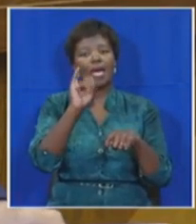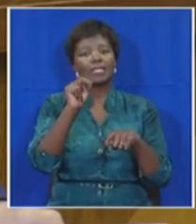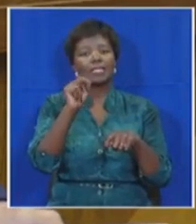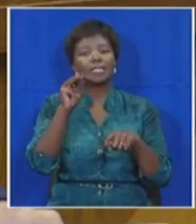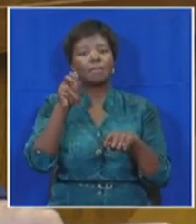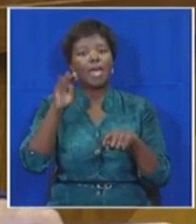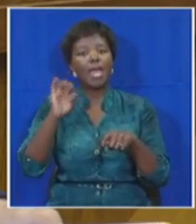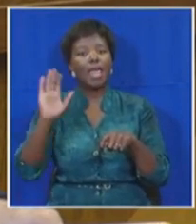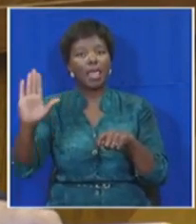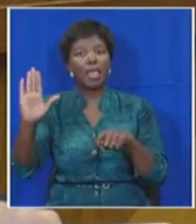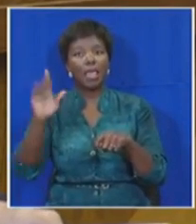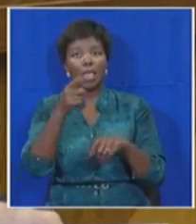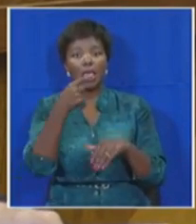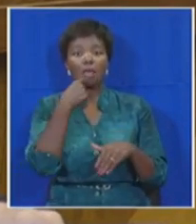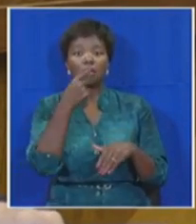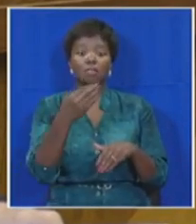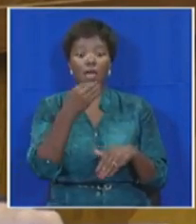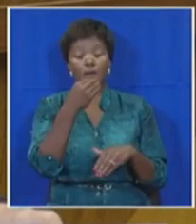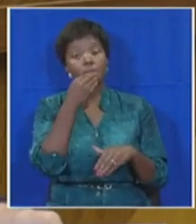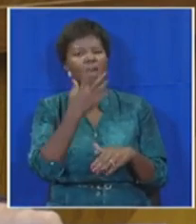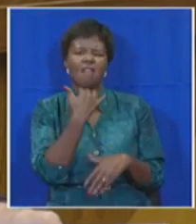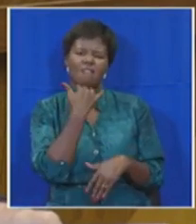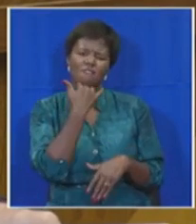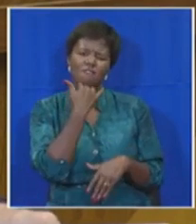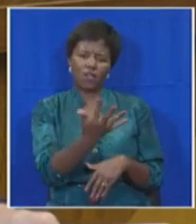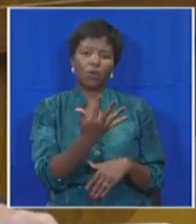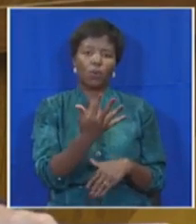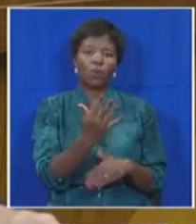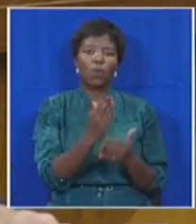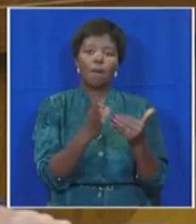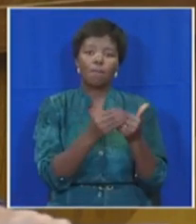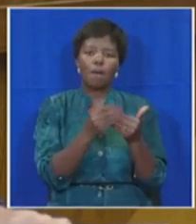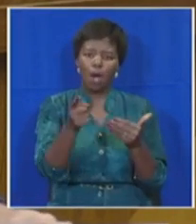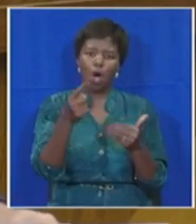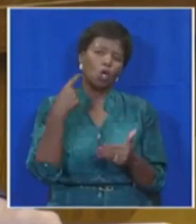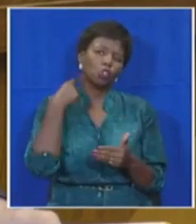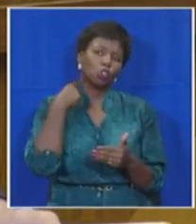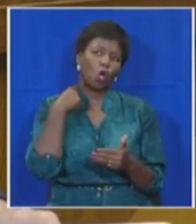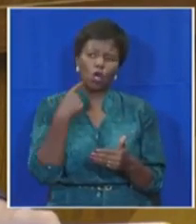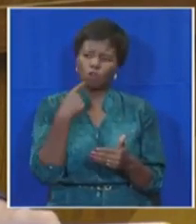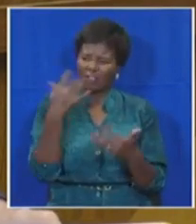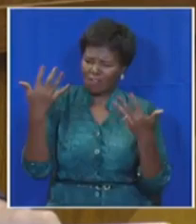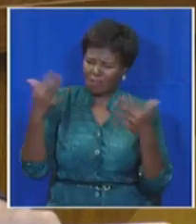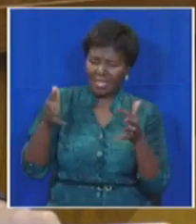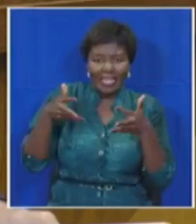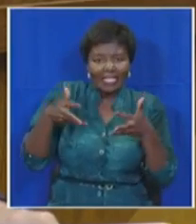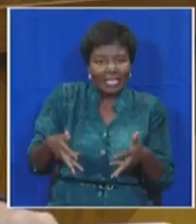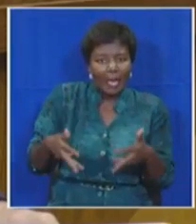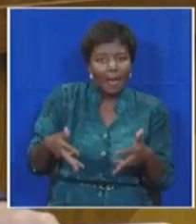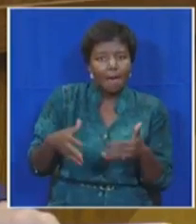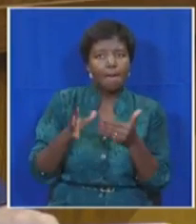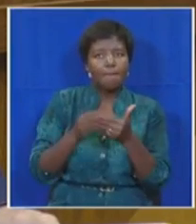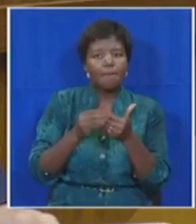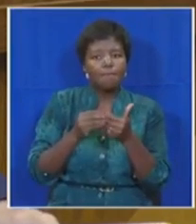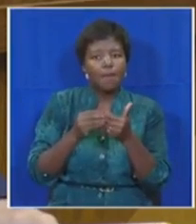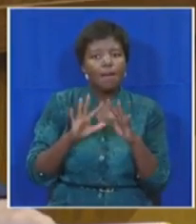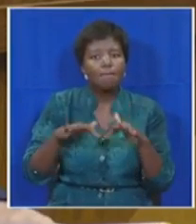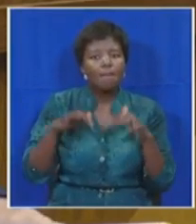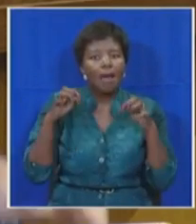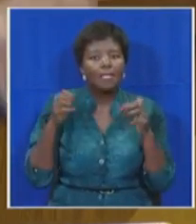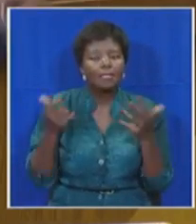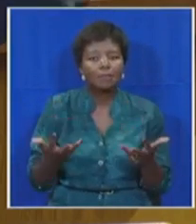we were told to F off and call dogs in this house by members of the ANC, including premiers. And then you